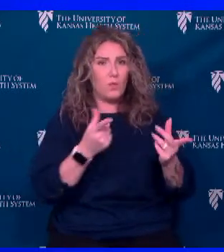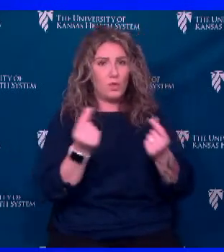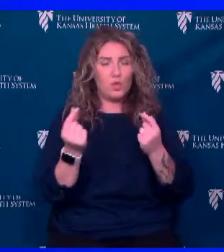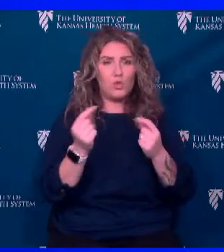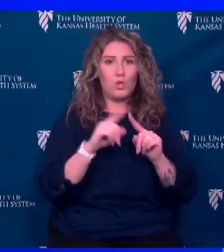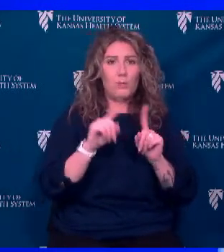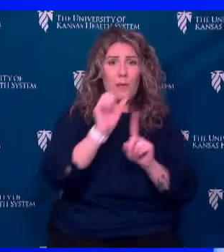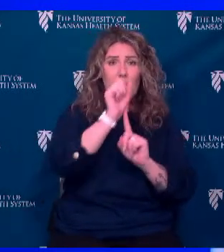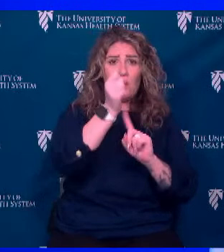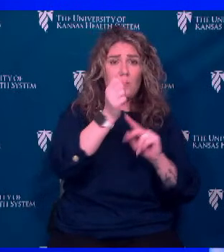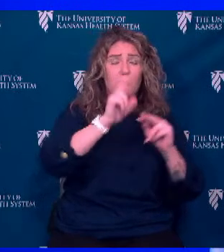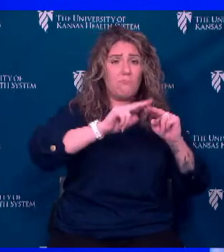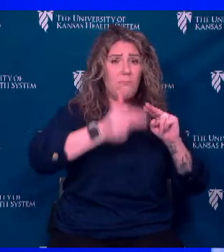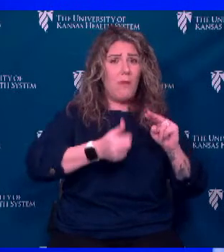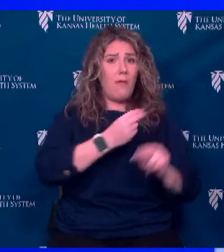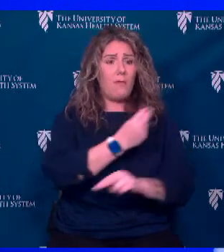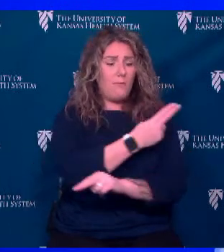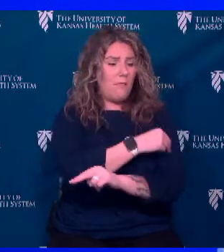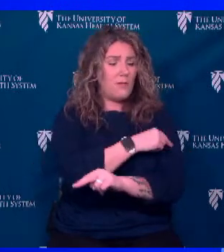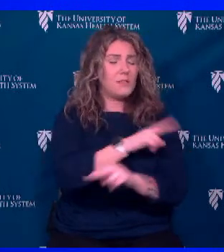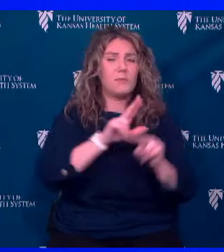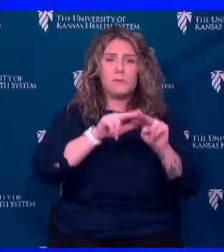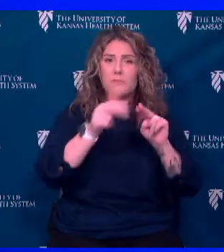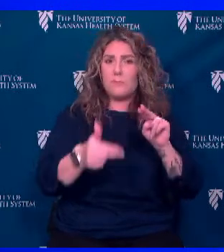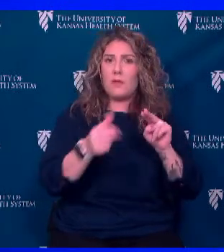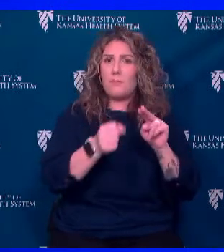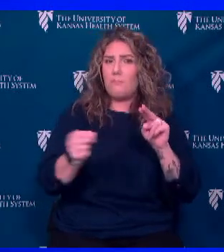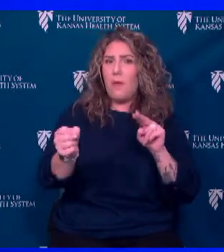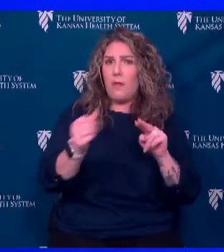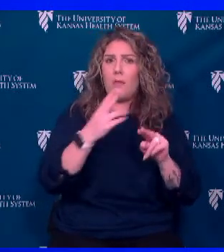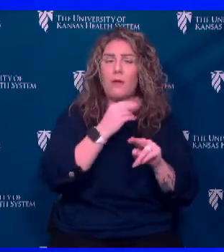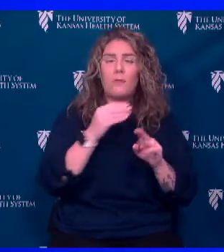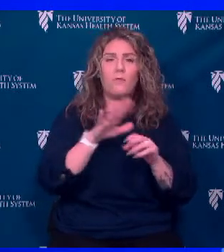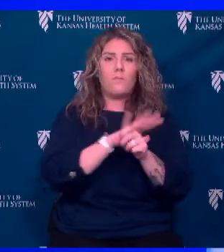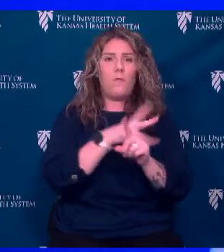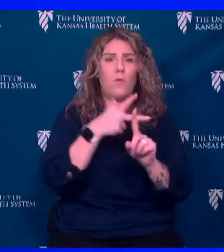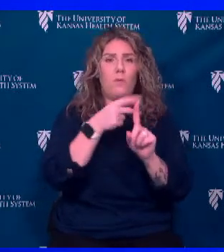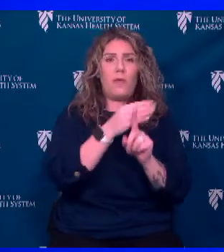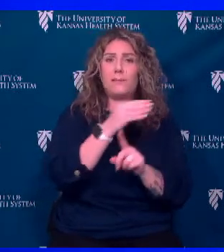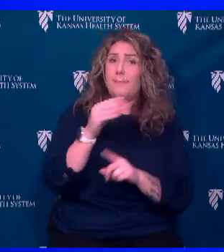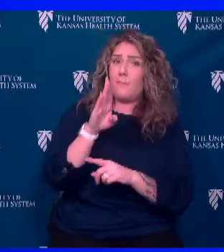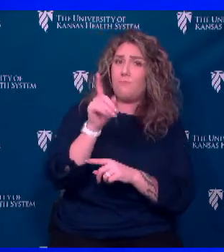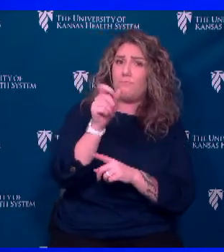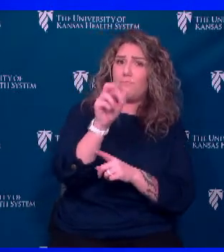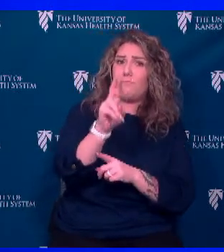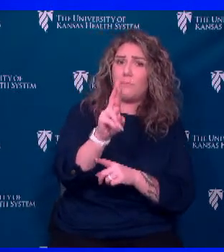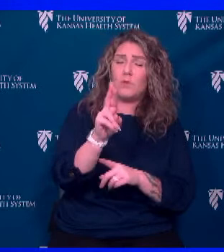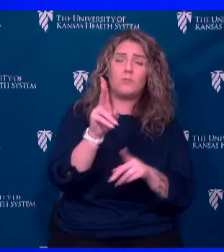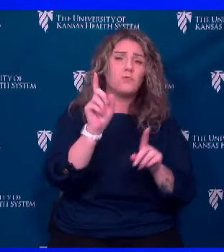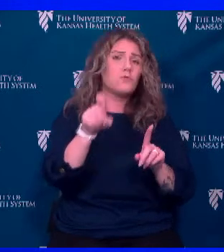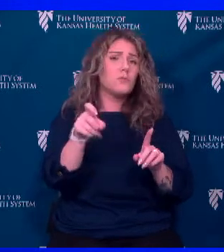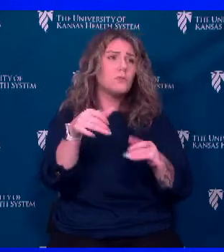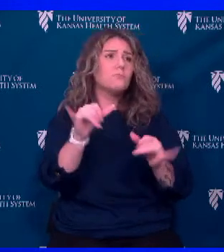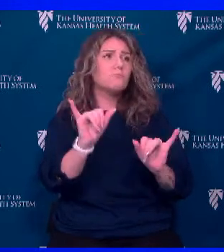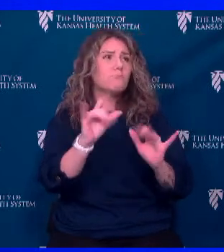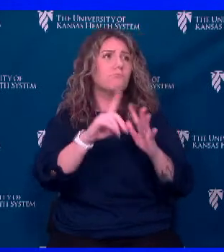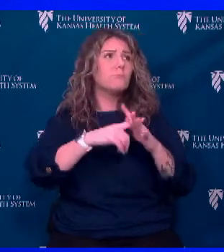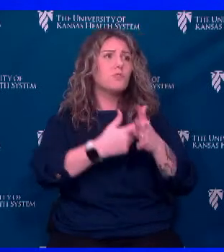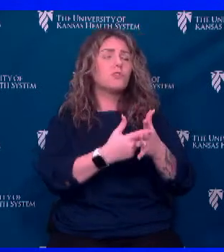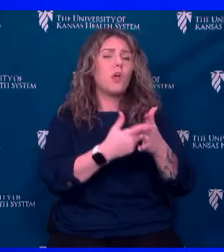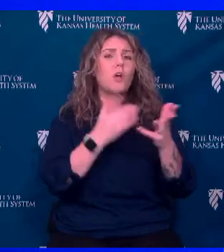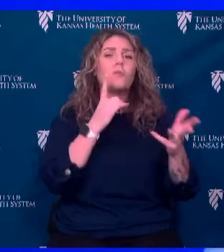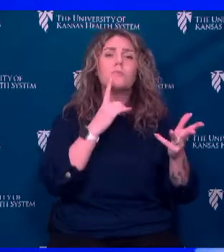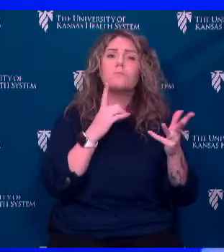cases are dropping, as hospitalizations are dropping, and if you are fully vaccinated and boosted, you should start to be able to think about doing